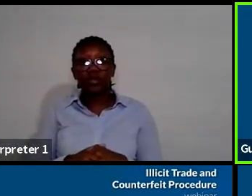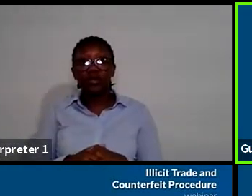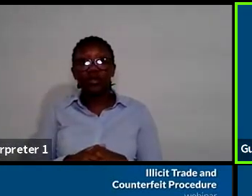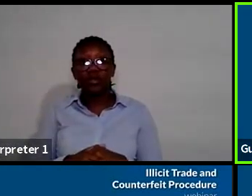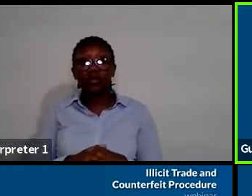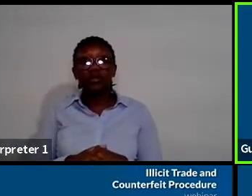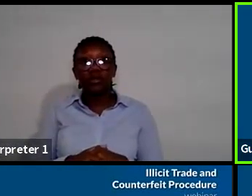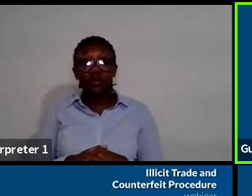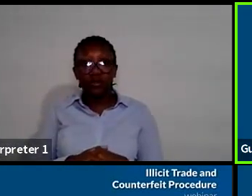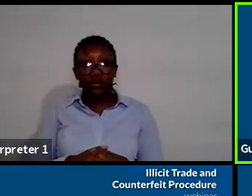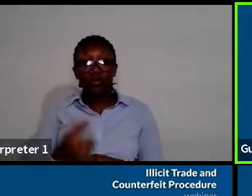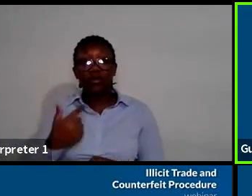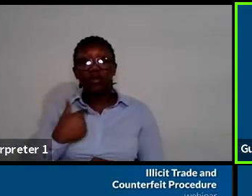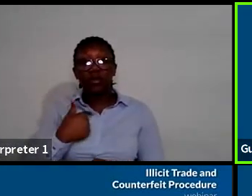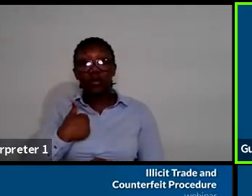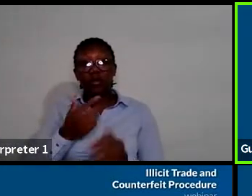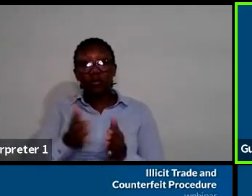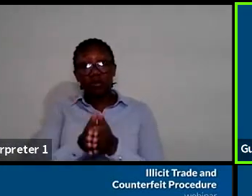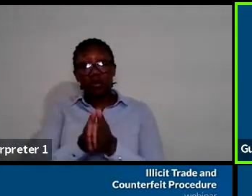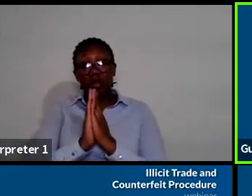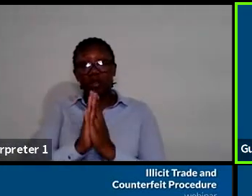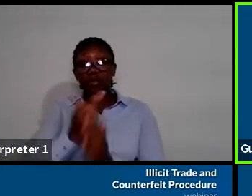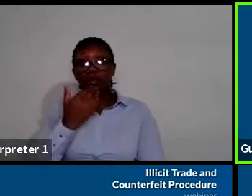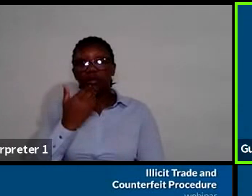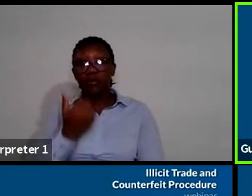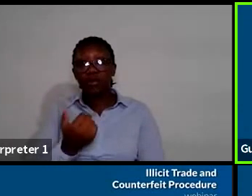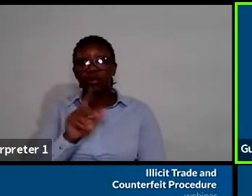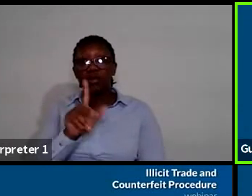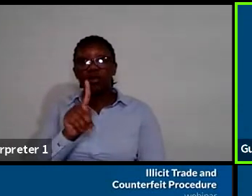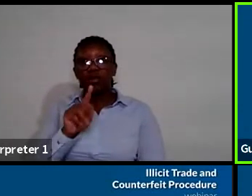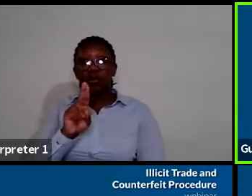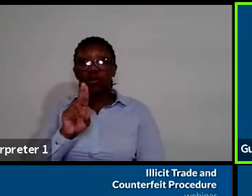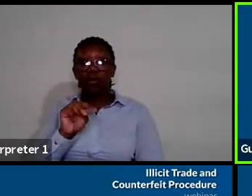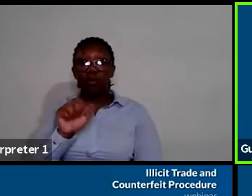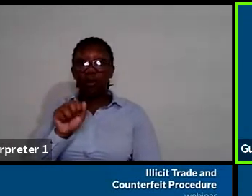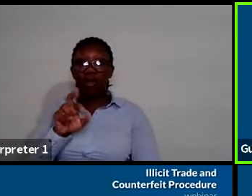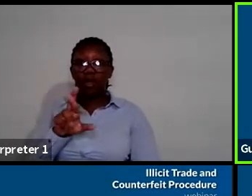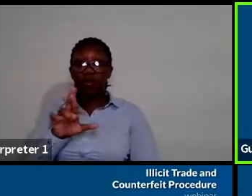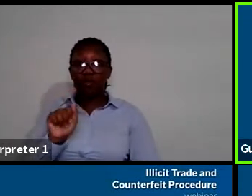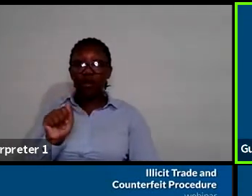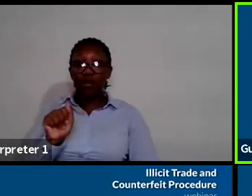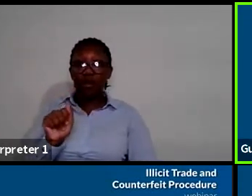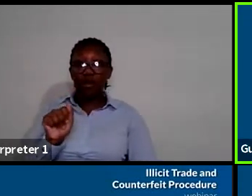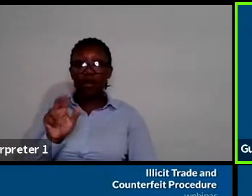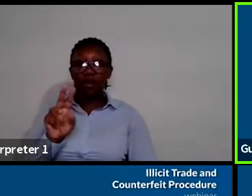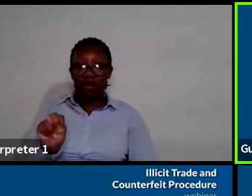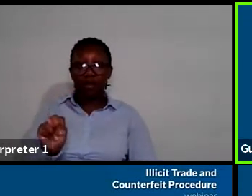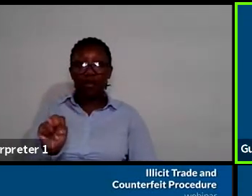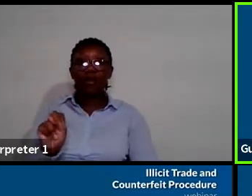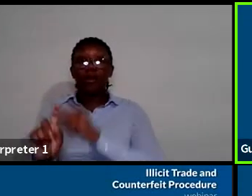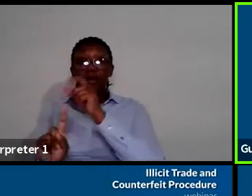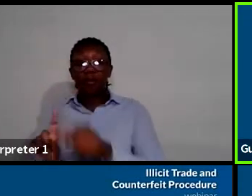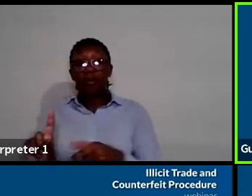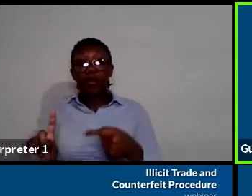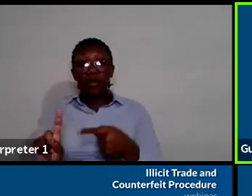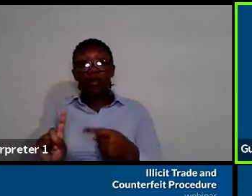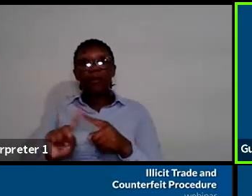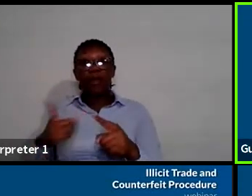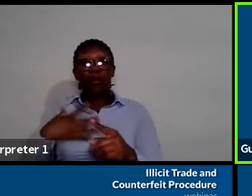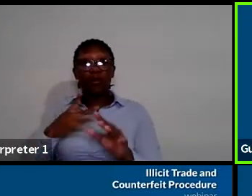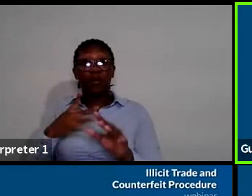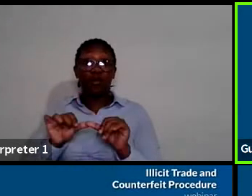will ask Kumaran to tackle it. But before we go forward, We will also